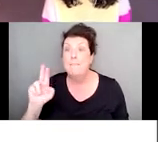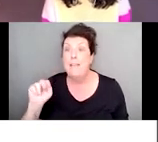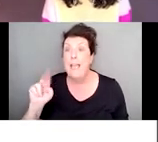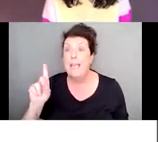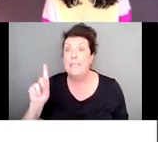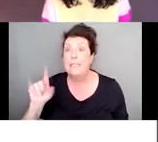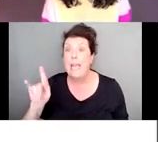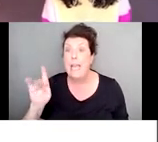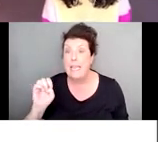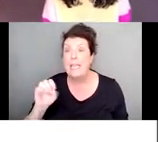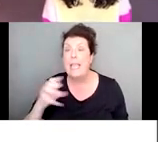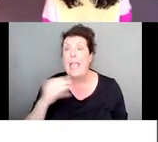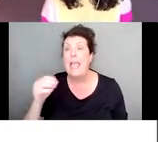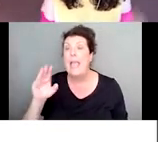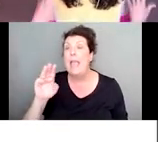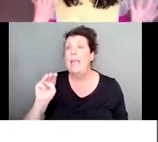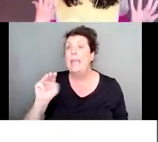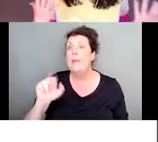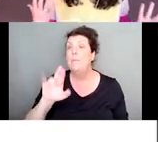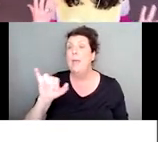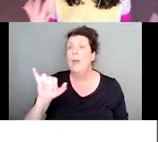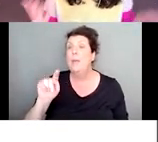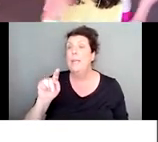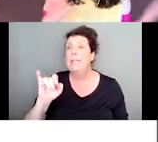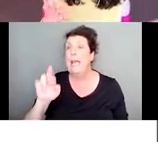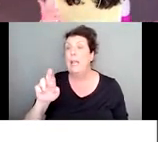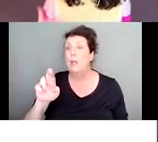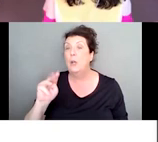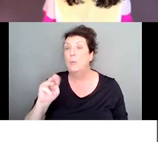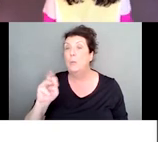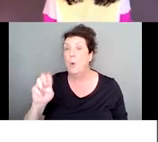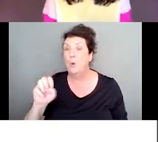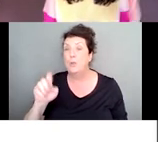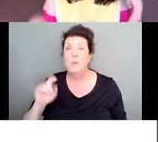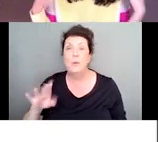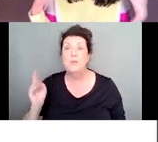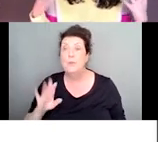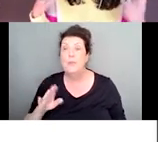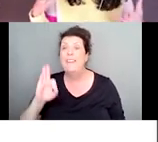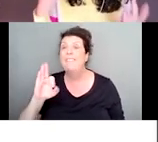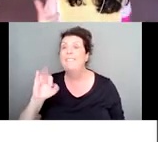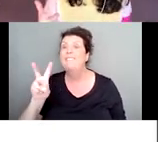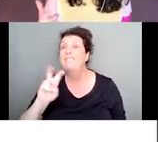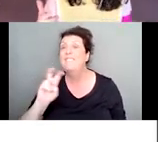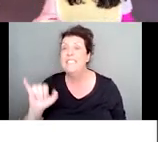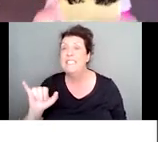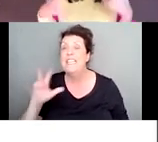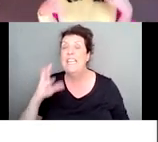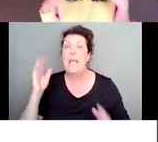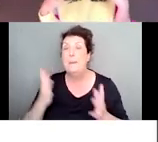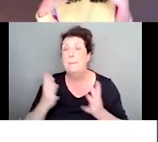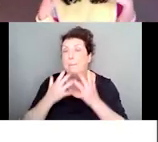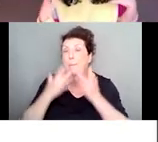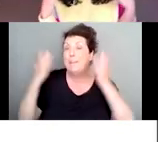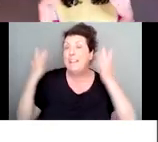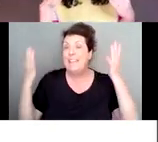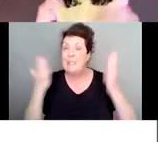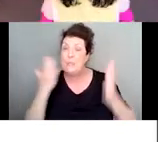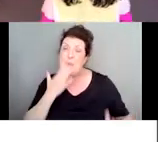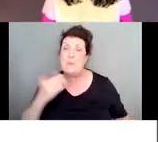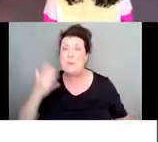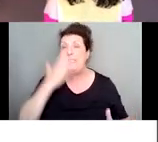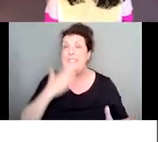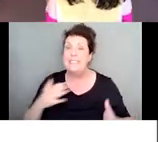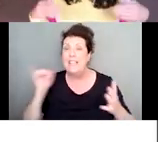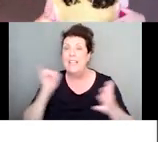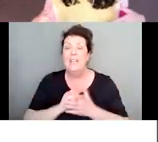bubbly. And, and I, I, I, you know, I, I have written romantic comedies. Like I, I sort of know how to do that, but to like, it gave me such a